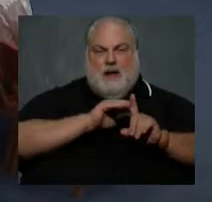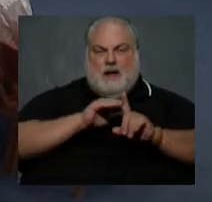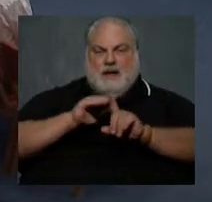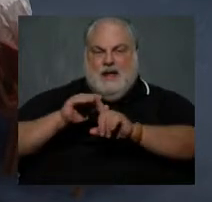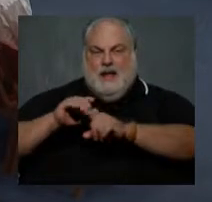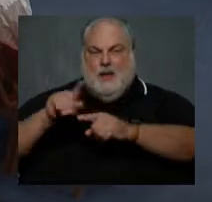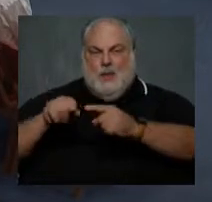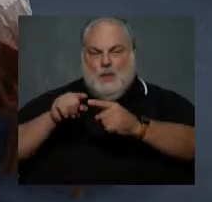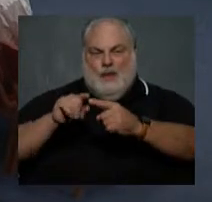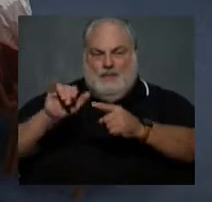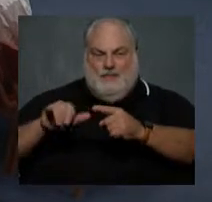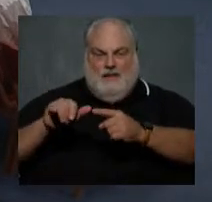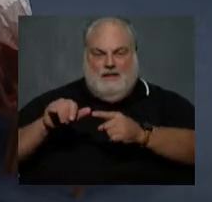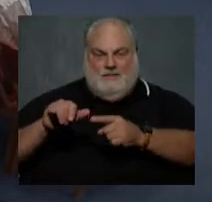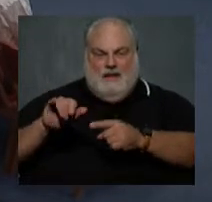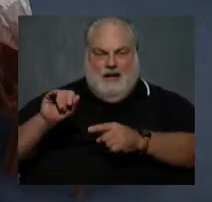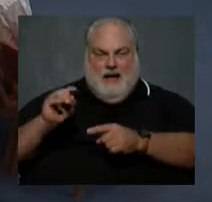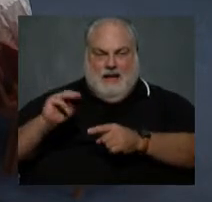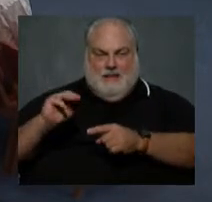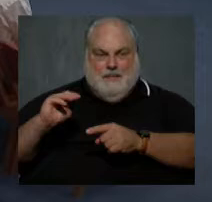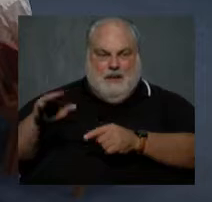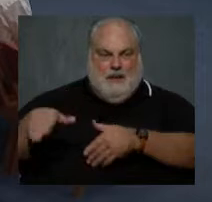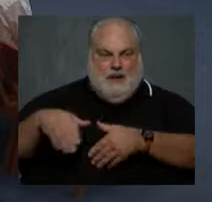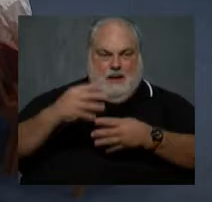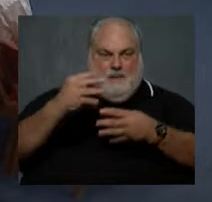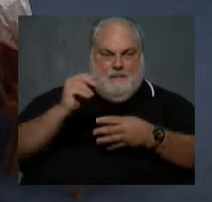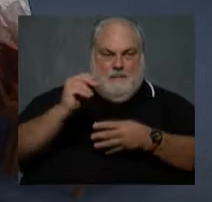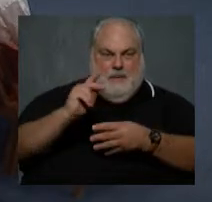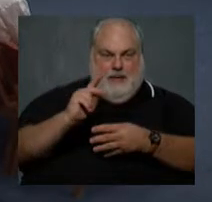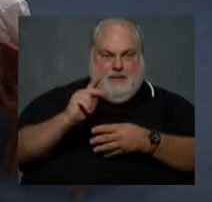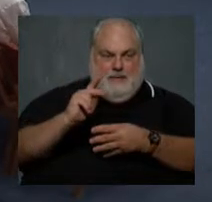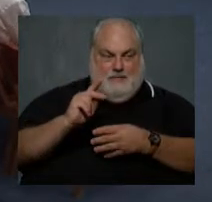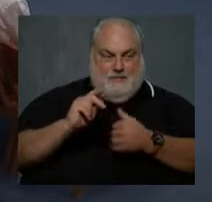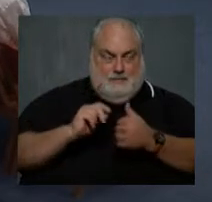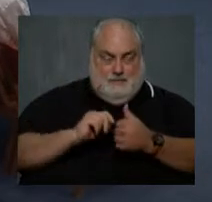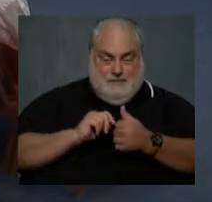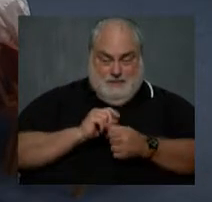contacted when that comes back up. Is that correct, staff?